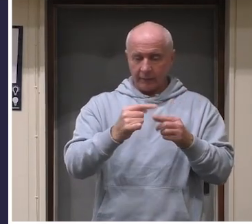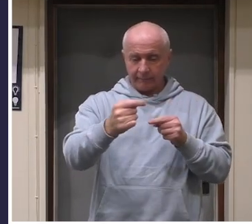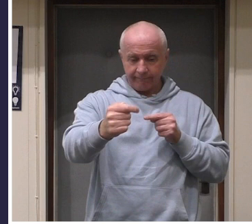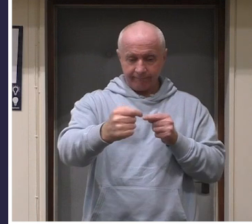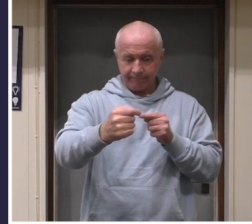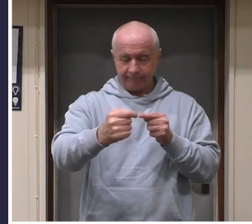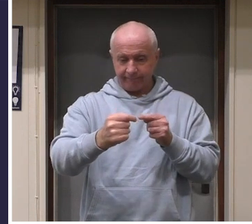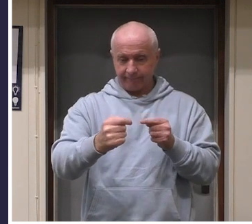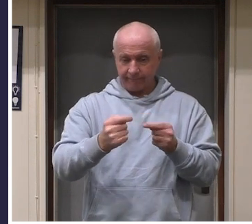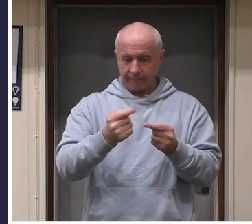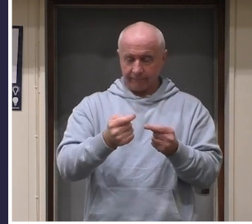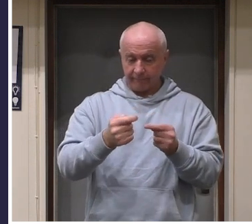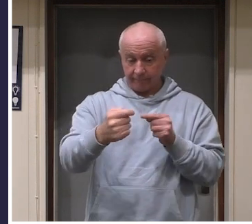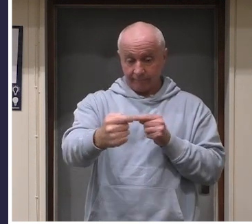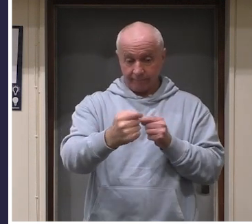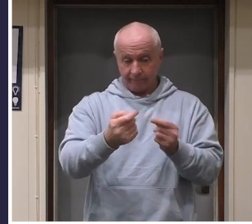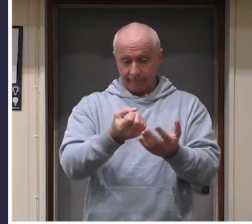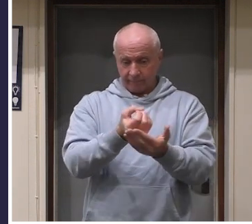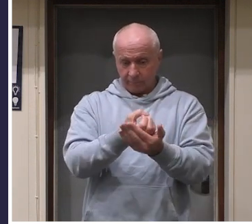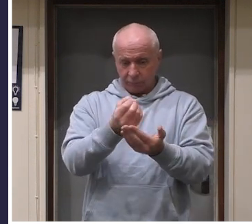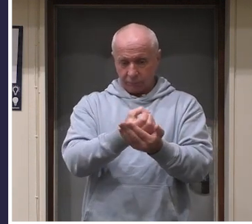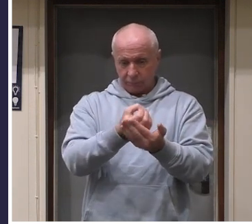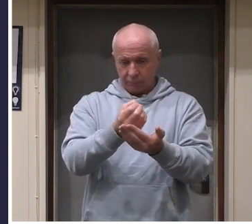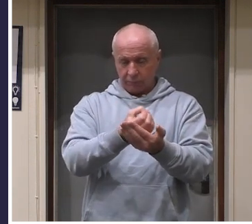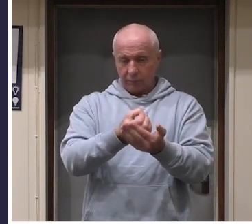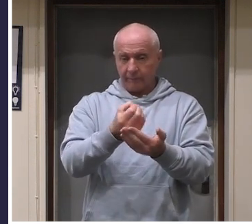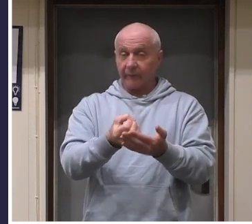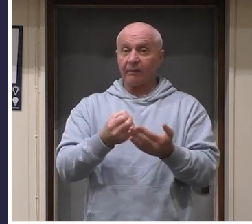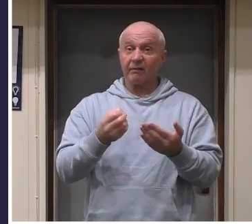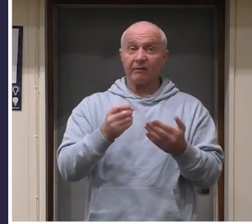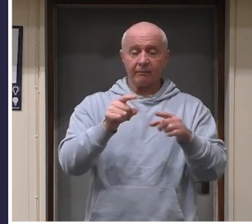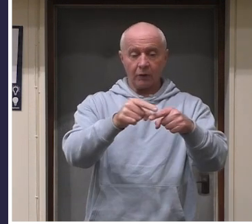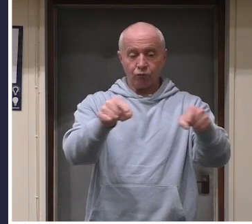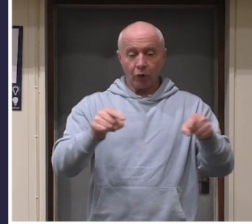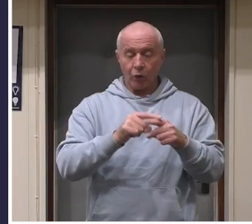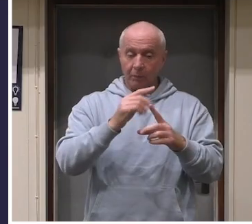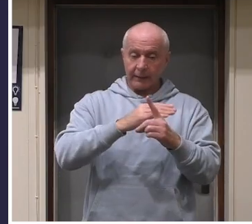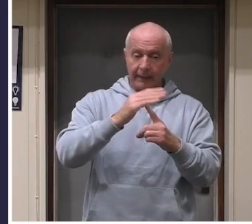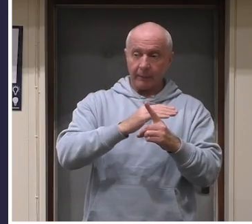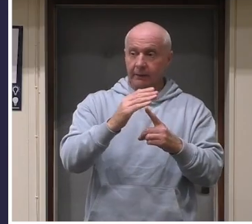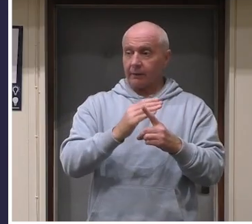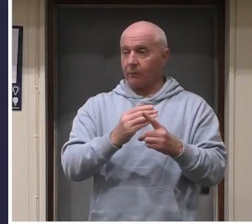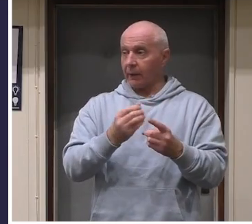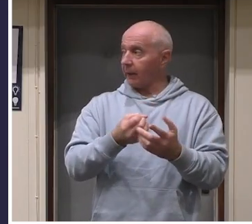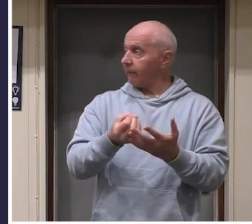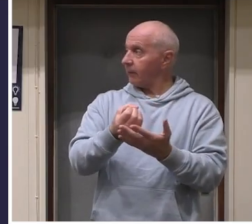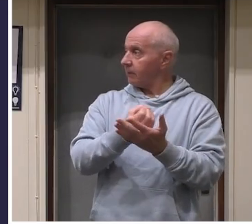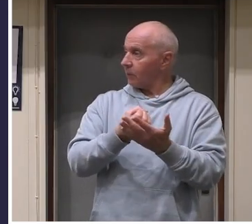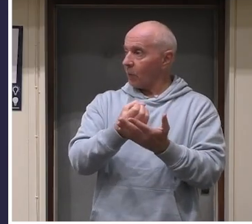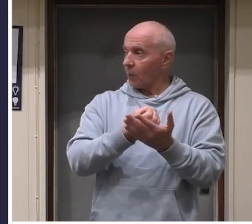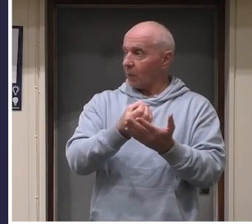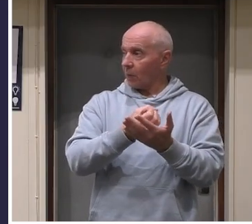nanoparticle, then normally if you just trap it at room temperature, it's going to have thermal motion, or it's going to